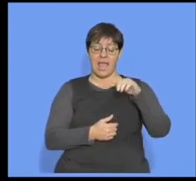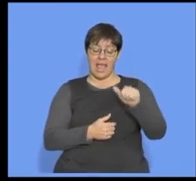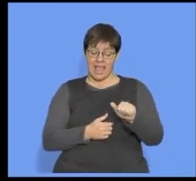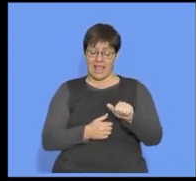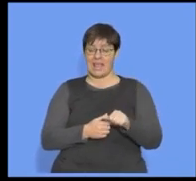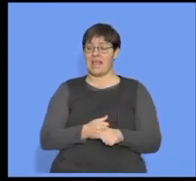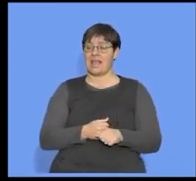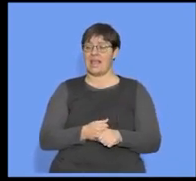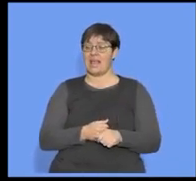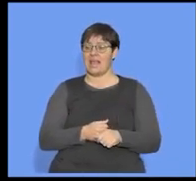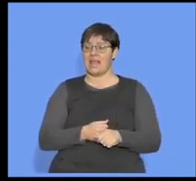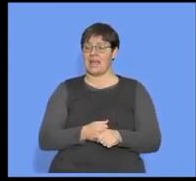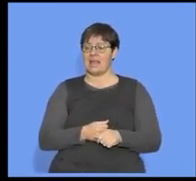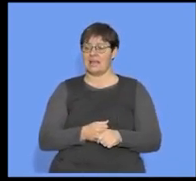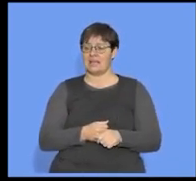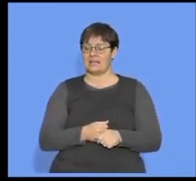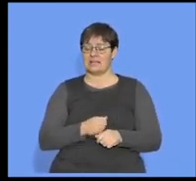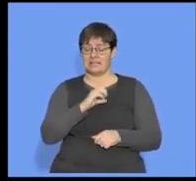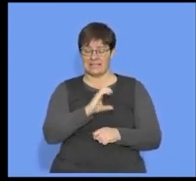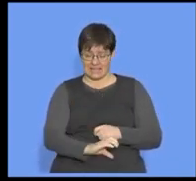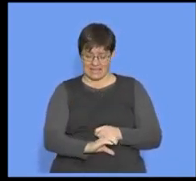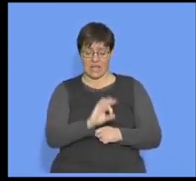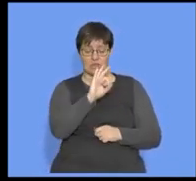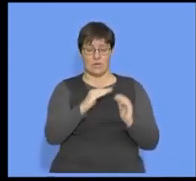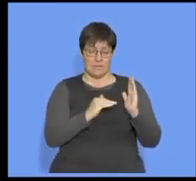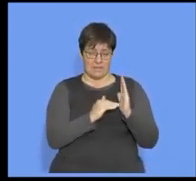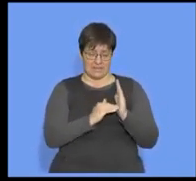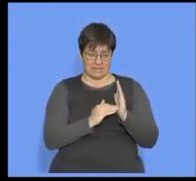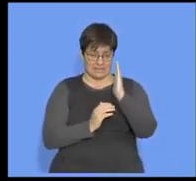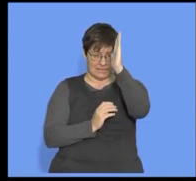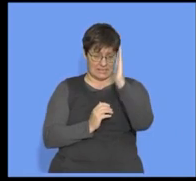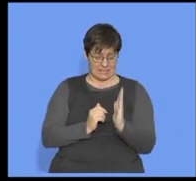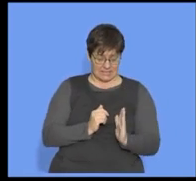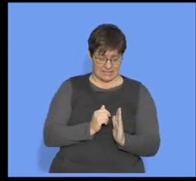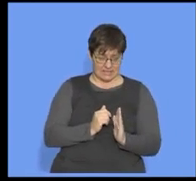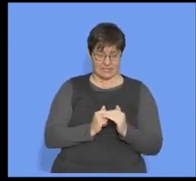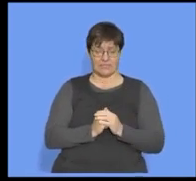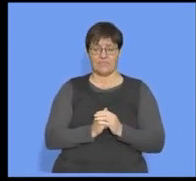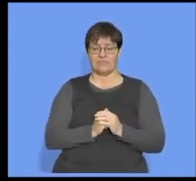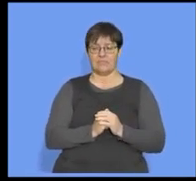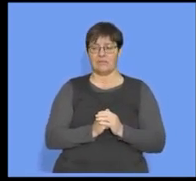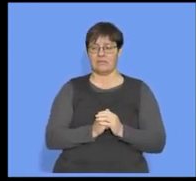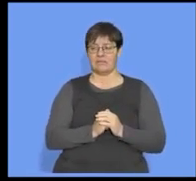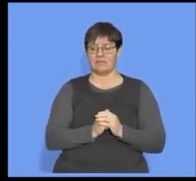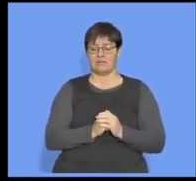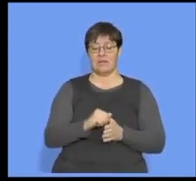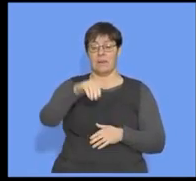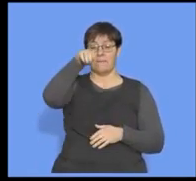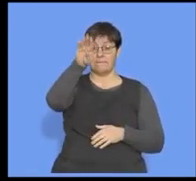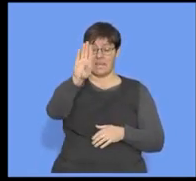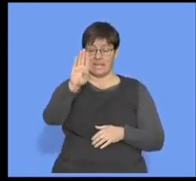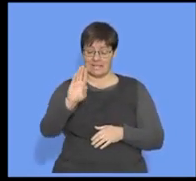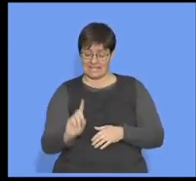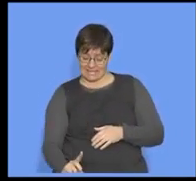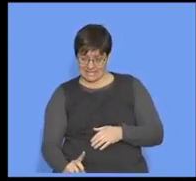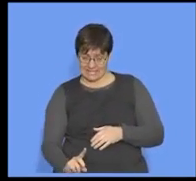Object A and C were 3 meters away from the eye.